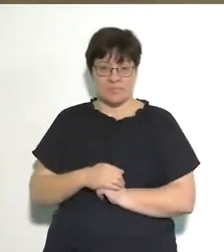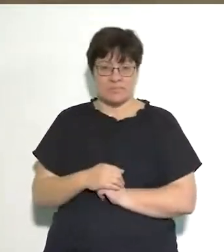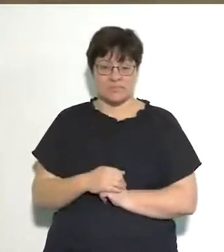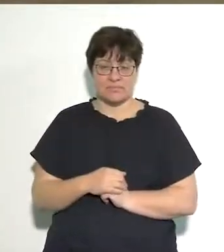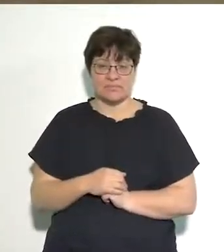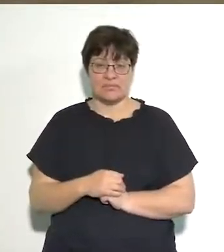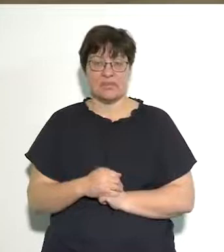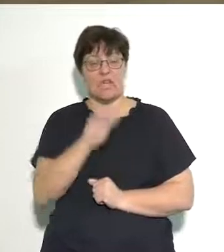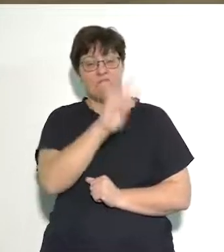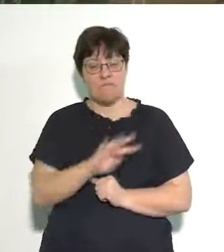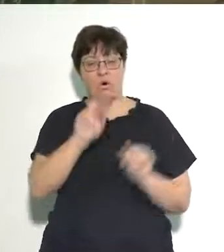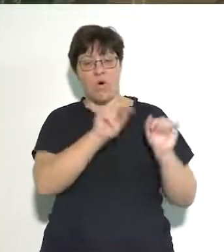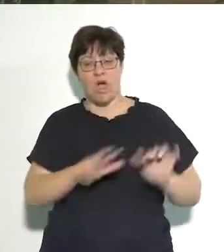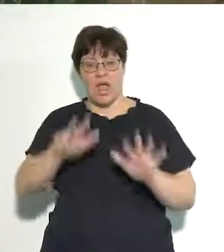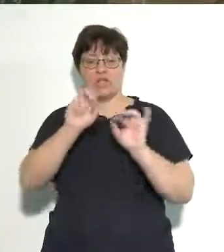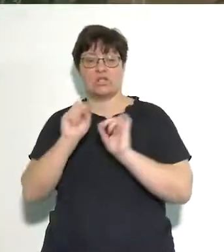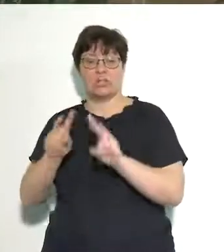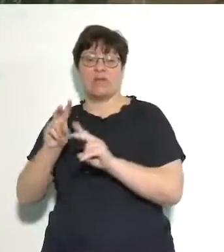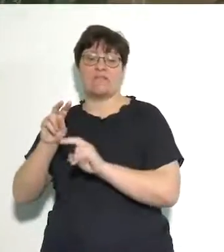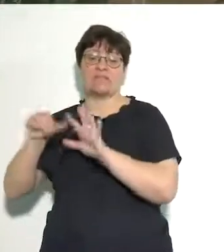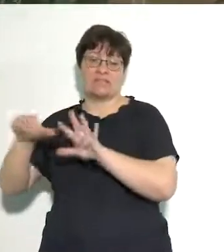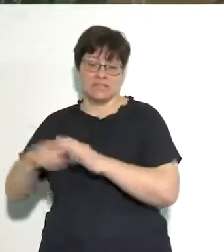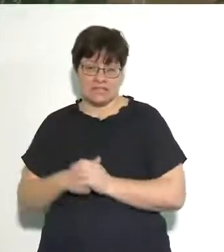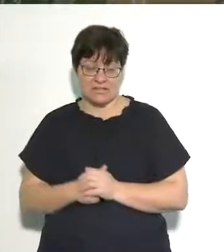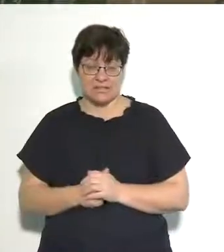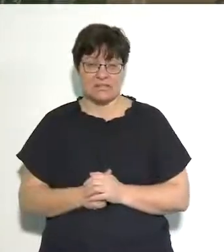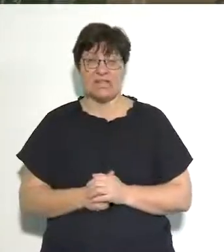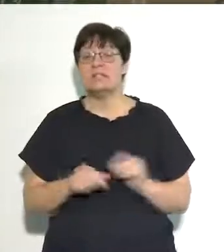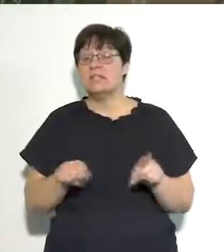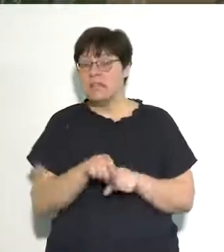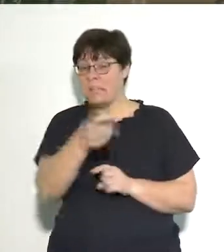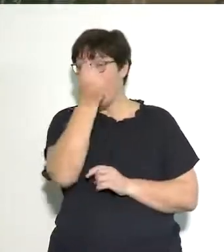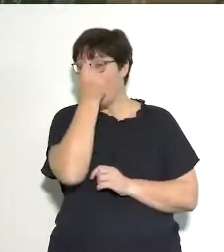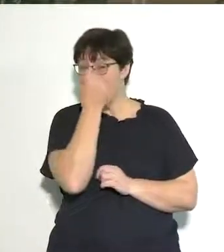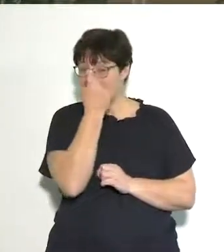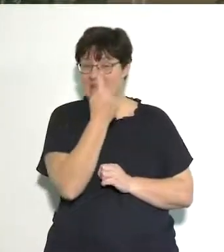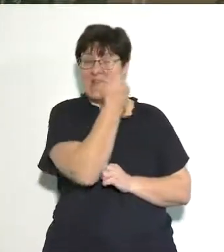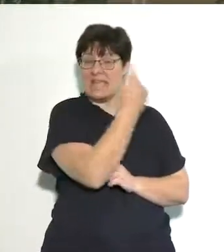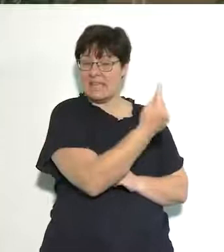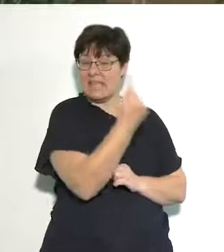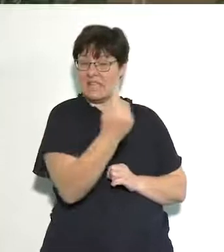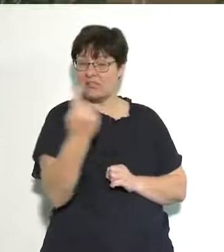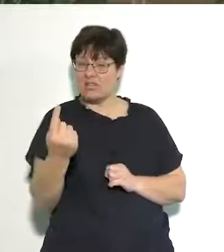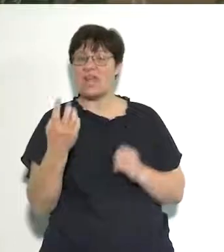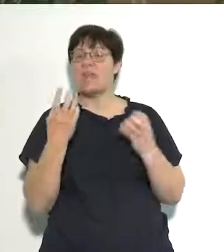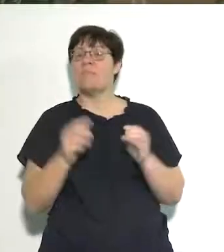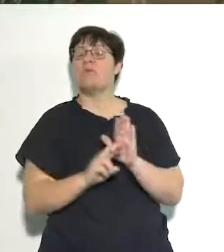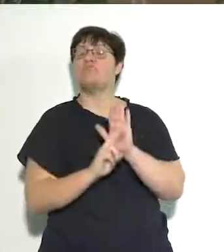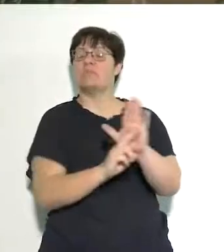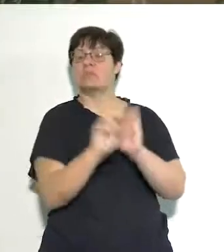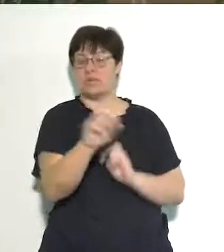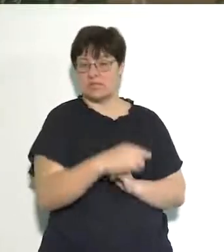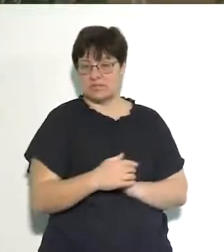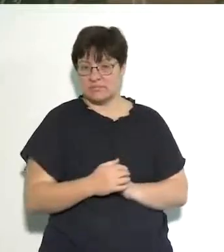count on in 4s. It's also very important that they understand what each number